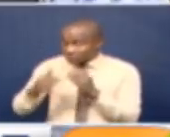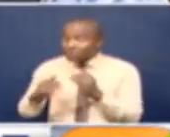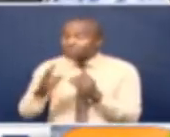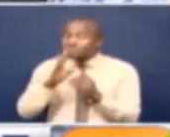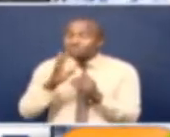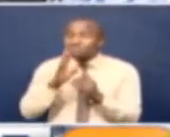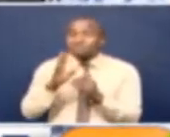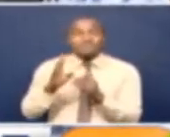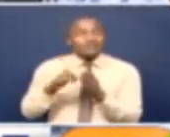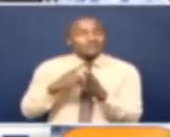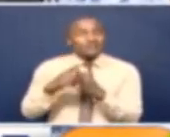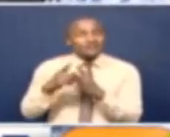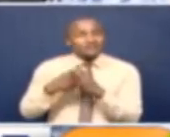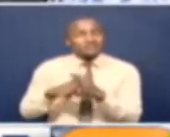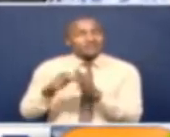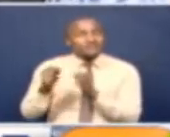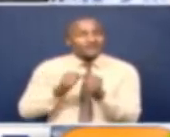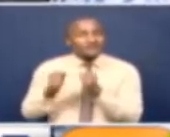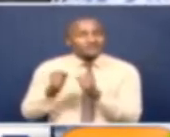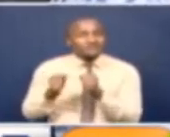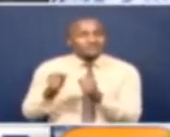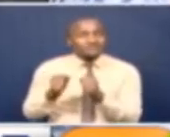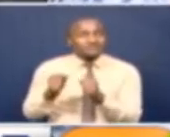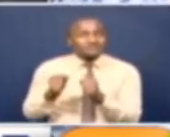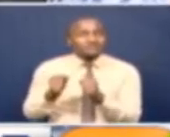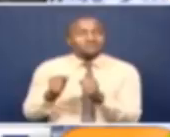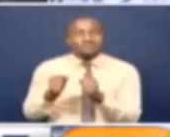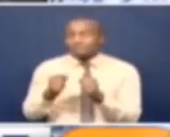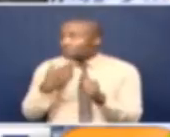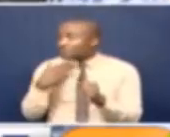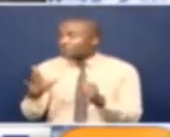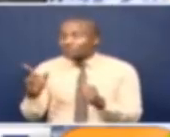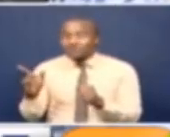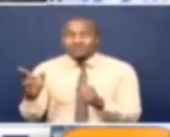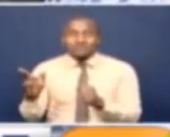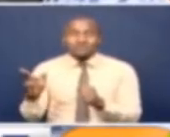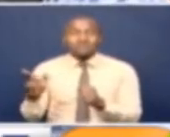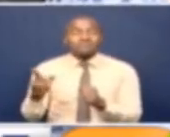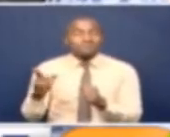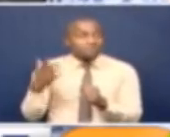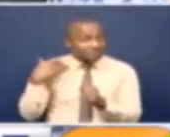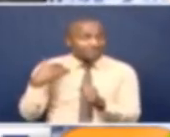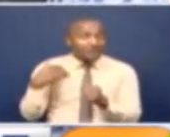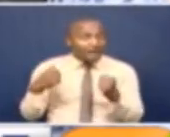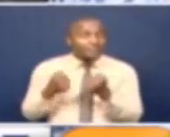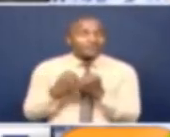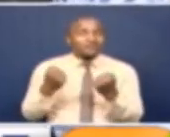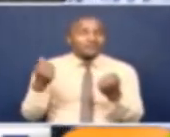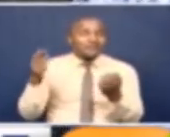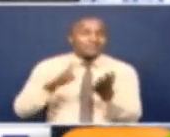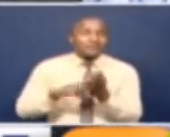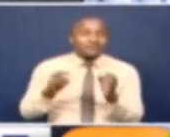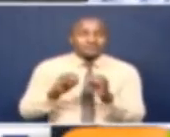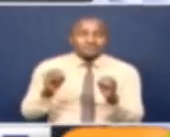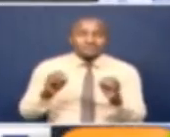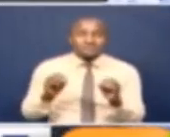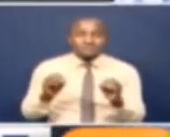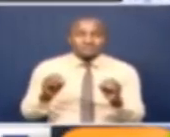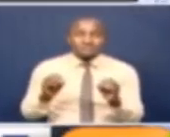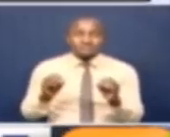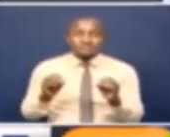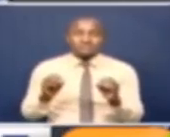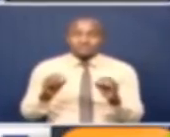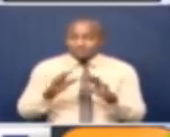it's the moment we start fighting. We don't want to go down that road. We've been there before. We don't want to go down again. That's the bottom